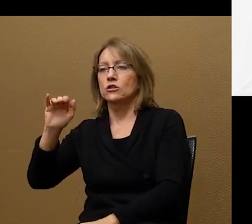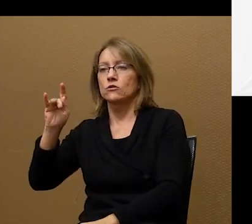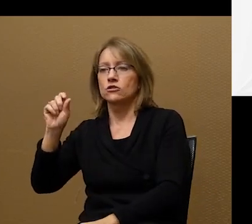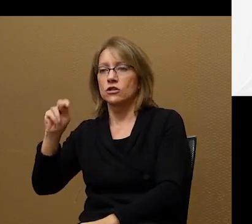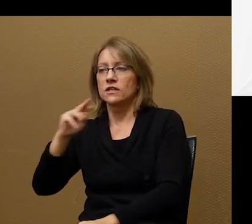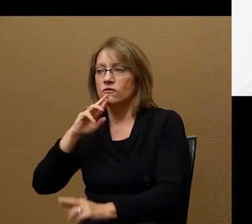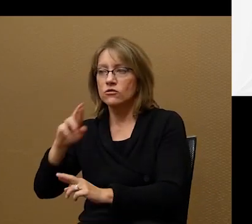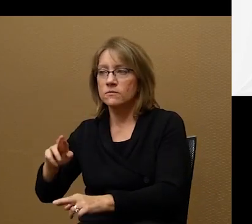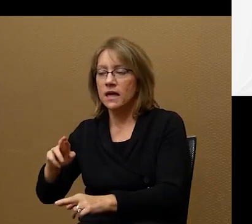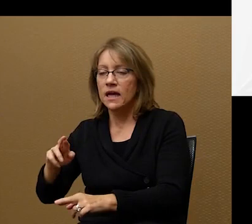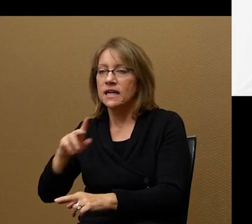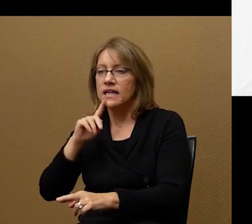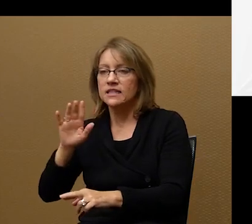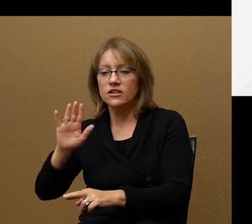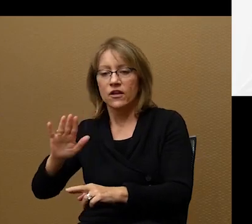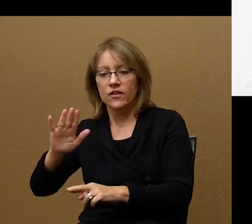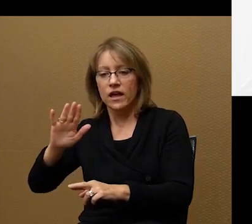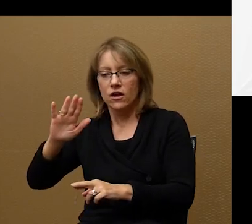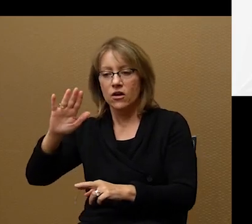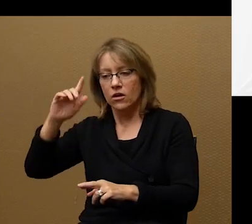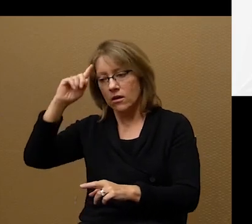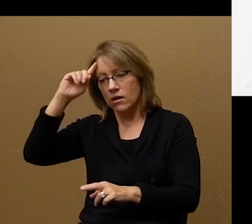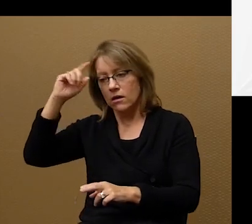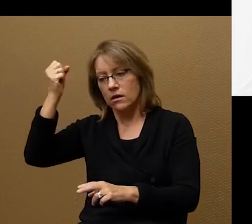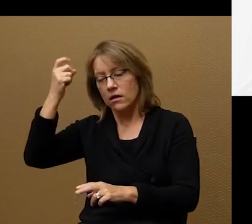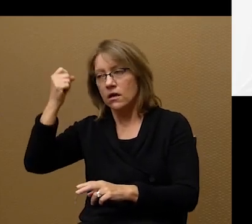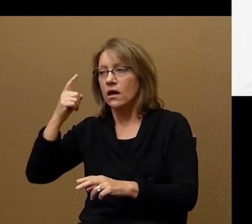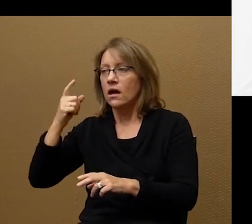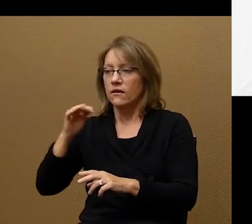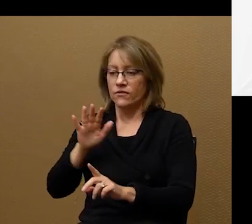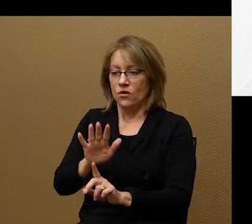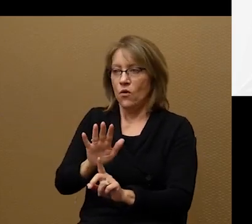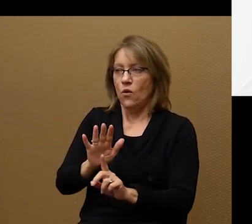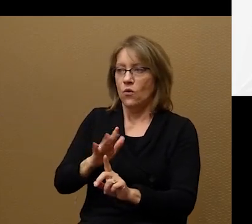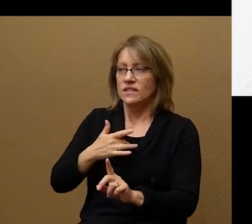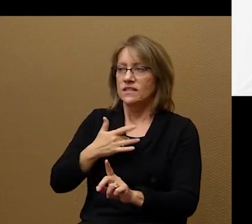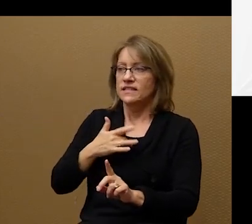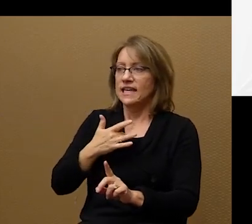is their interpretation of their own sensory system.